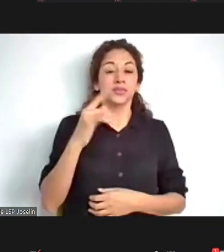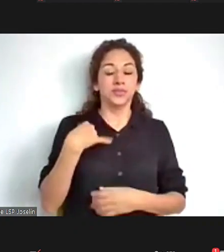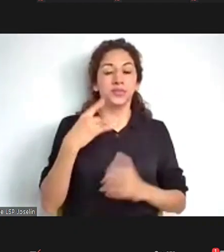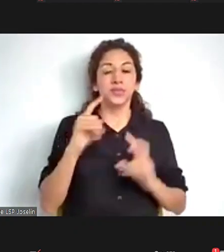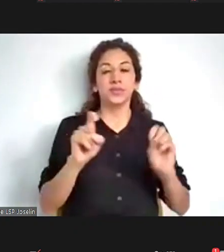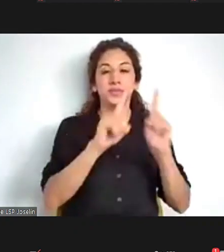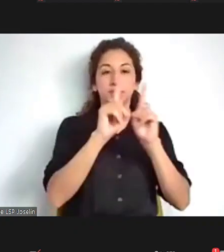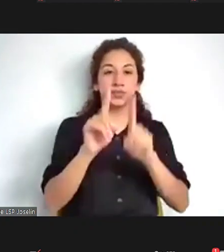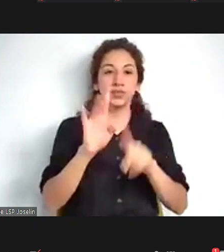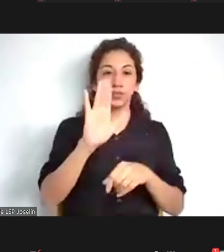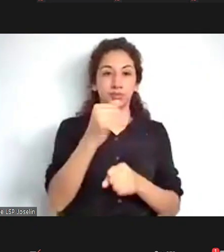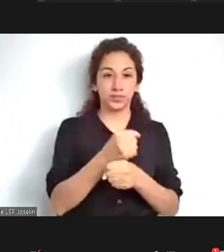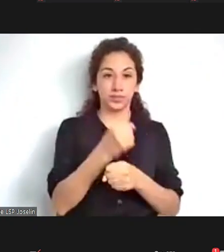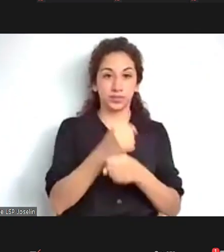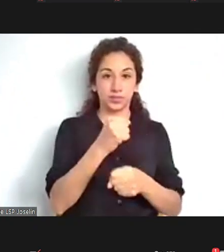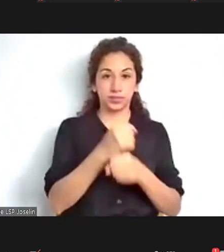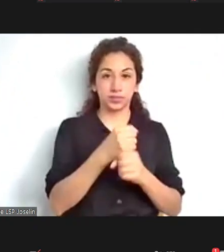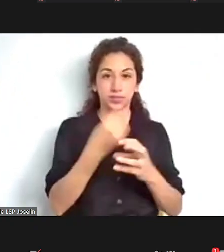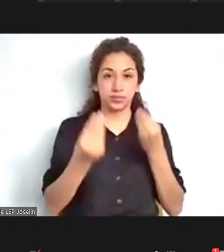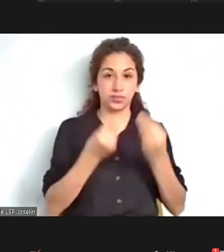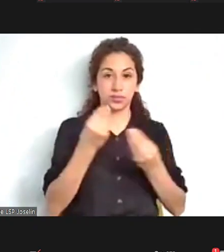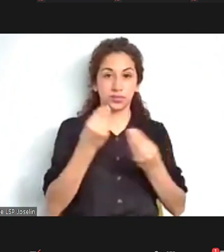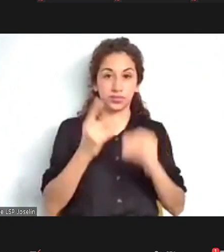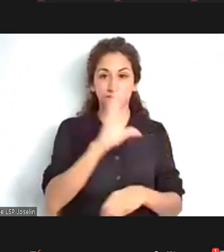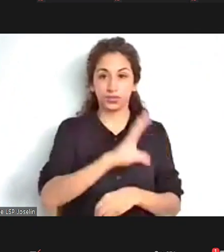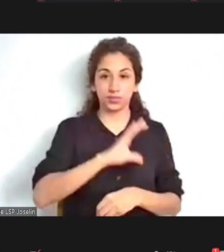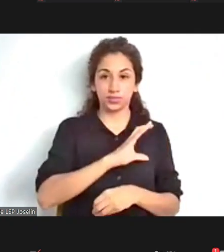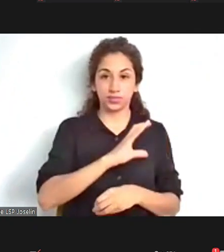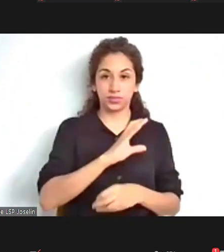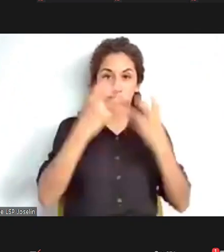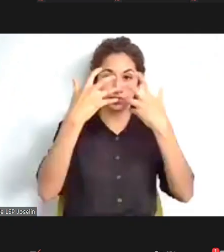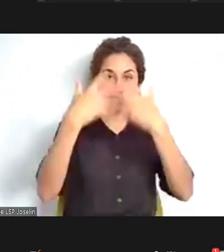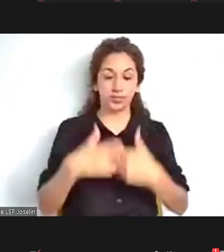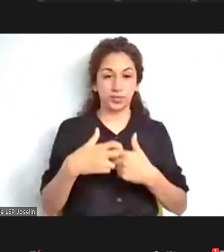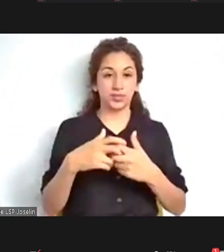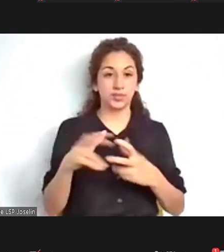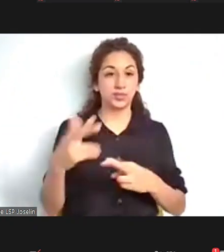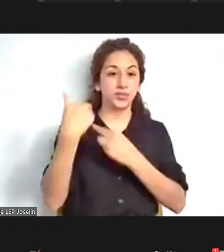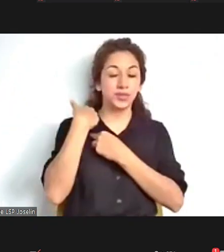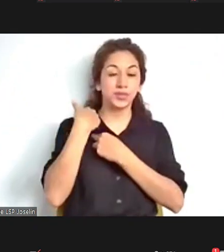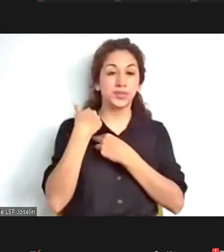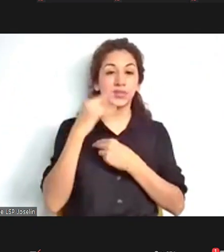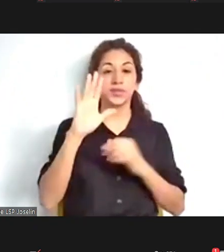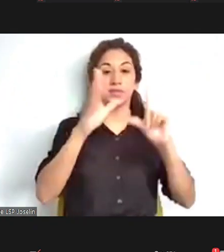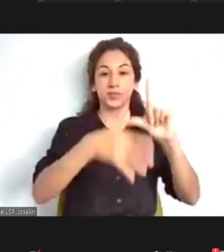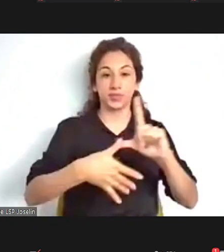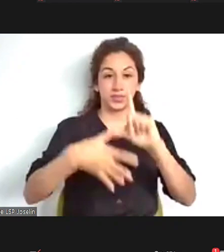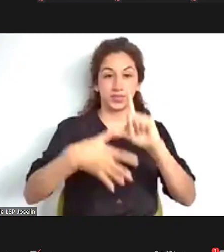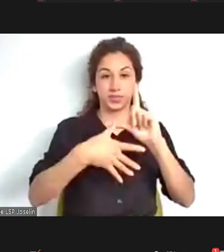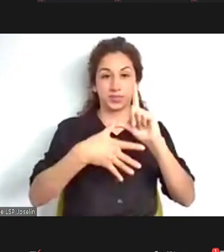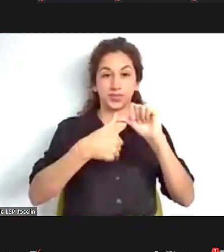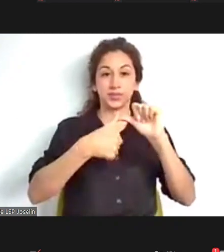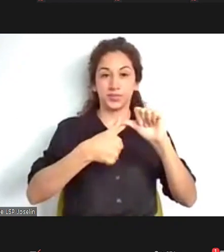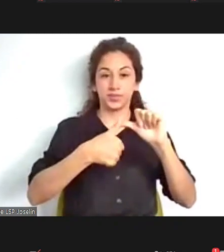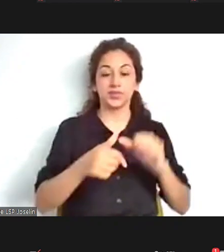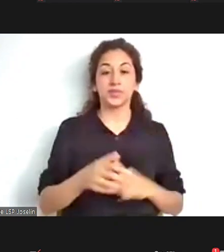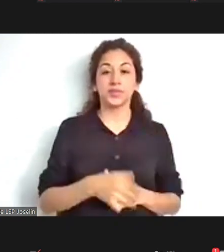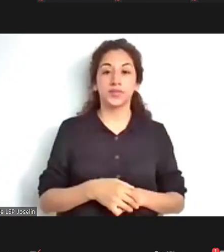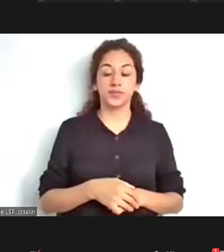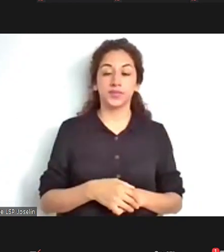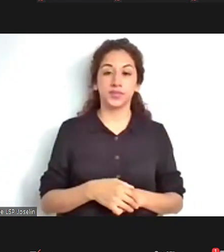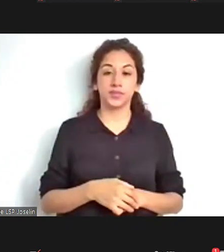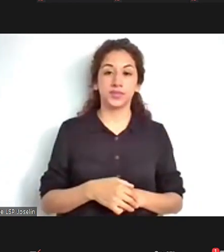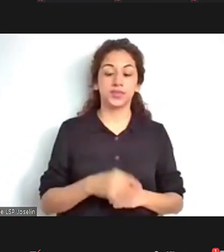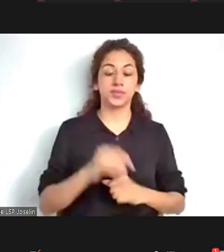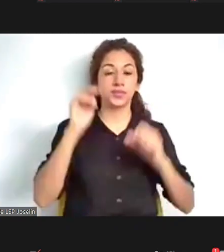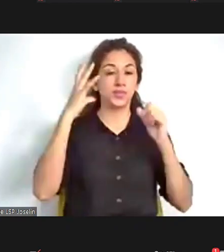first question based on the work that the project on responsible business conduct latin america that is carried out in the caribbean